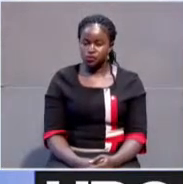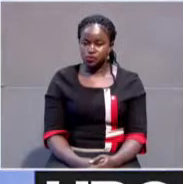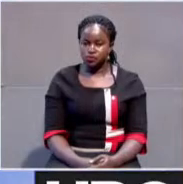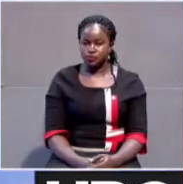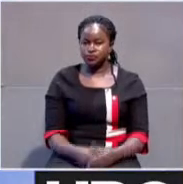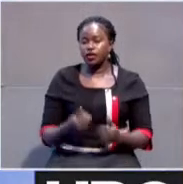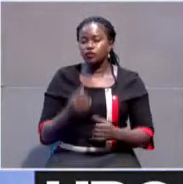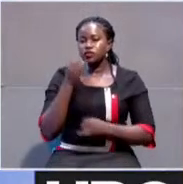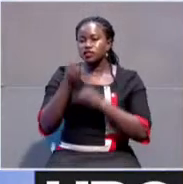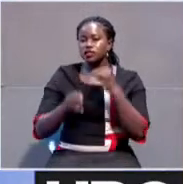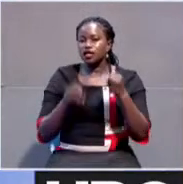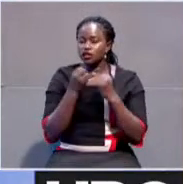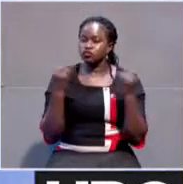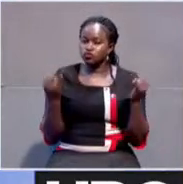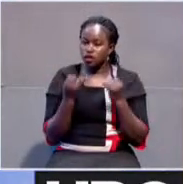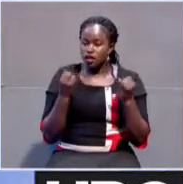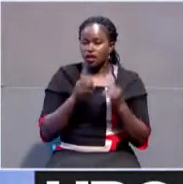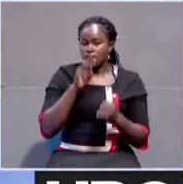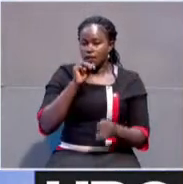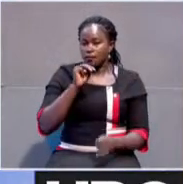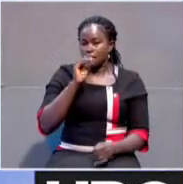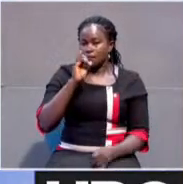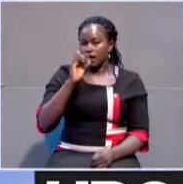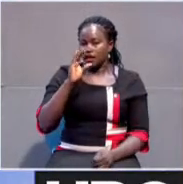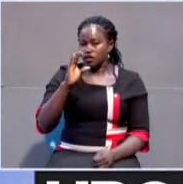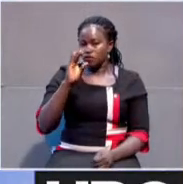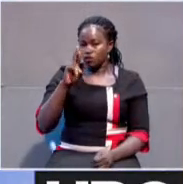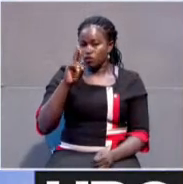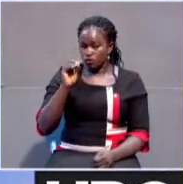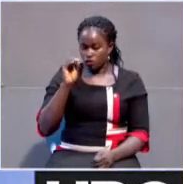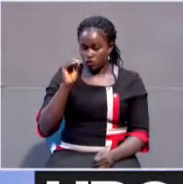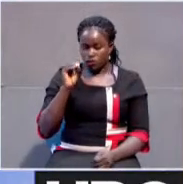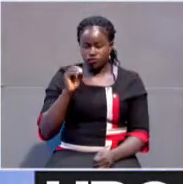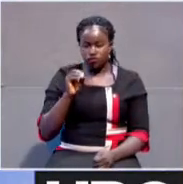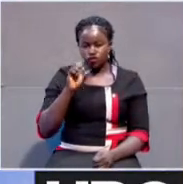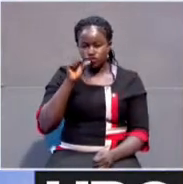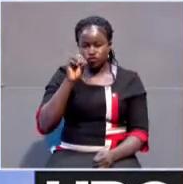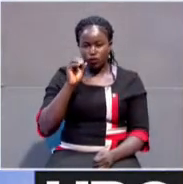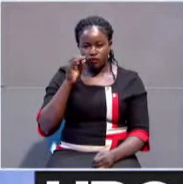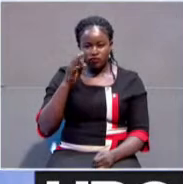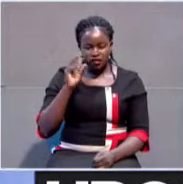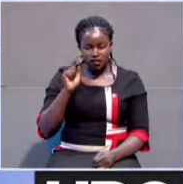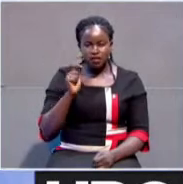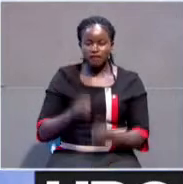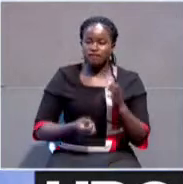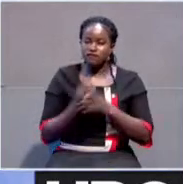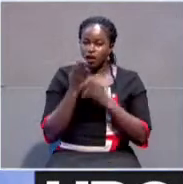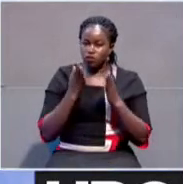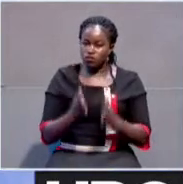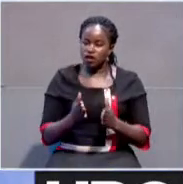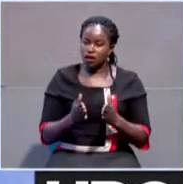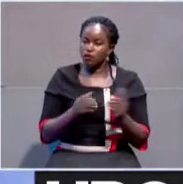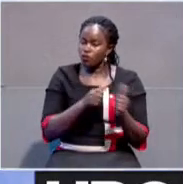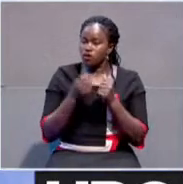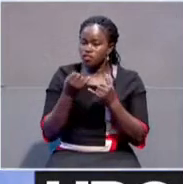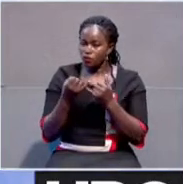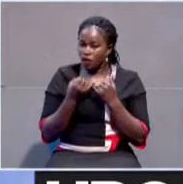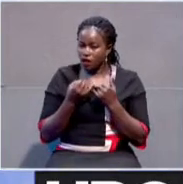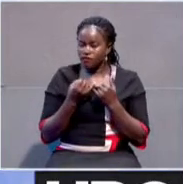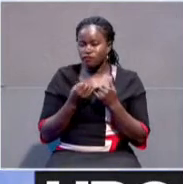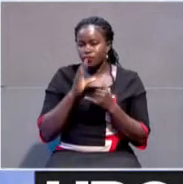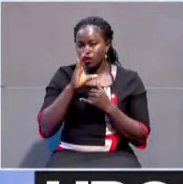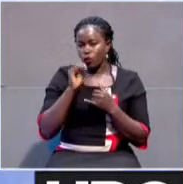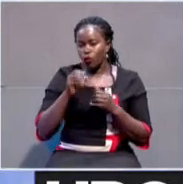On the international scene, Microsoft Corporation co-founder Bill Gates and his wife Melinda Gates, who is co-chair of